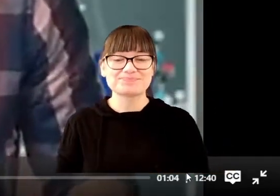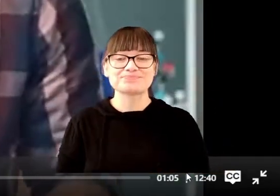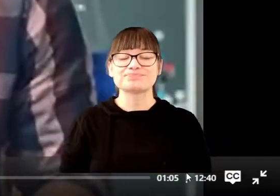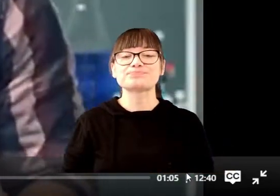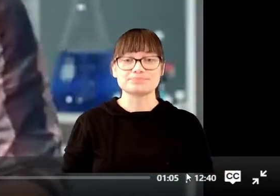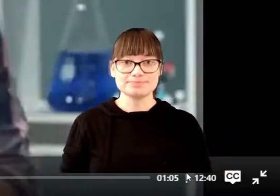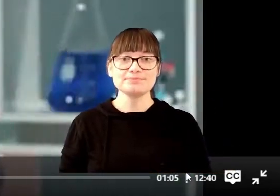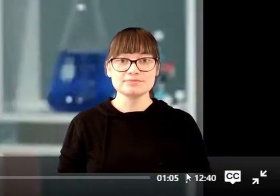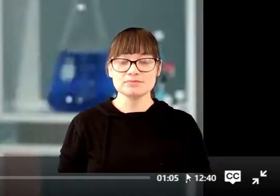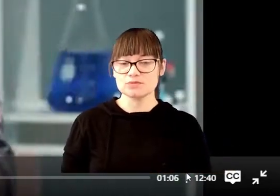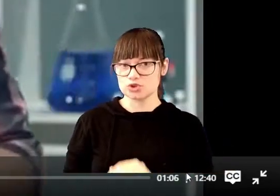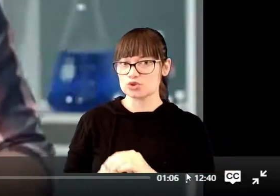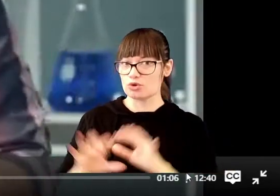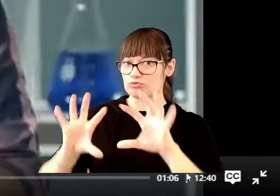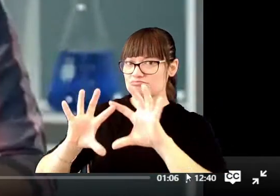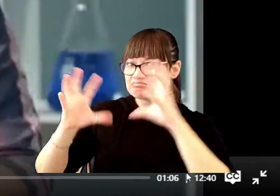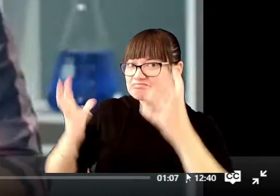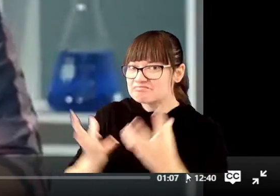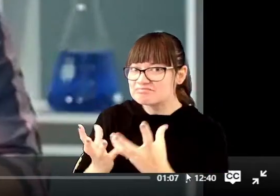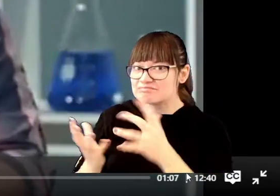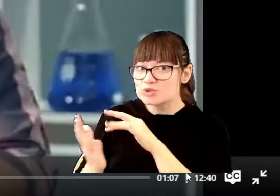look at organisms,